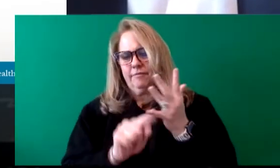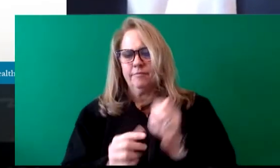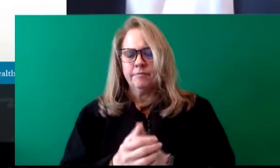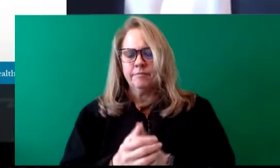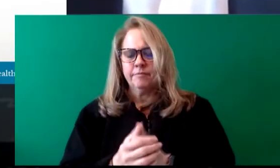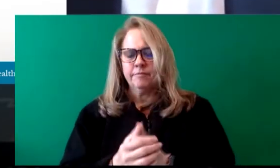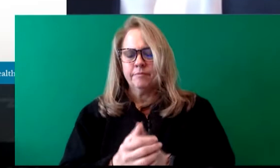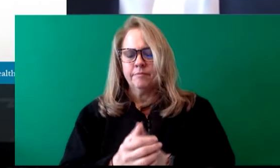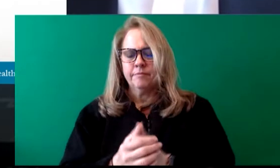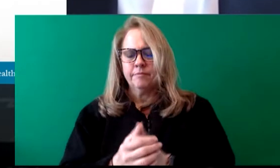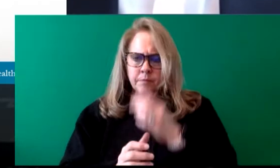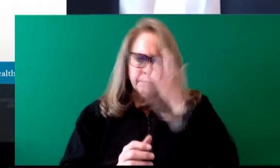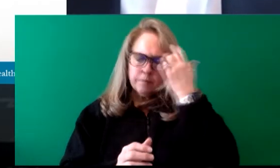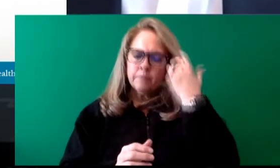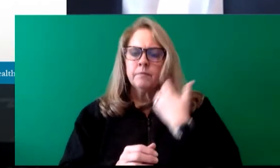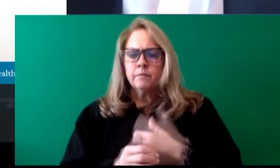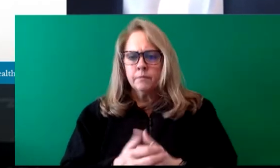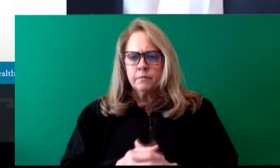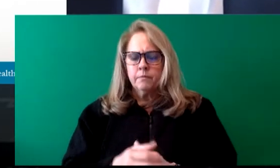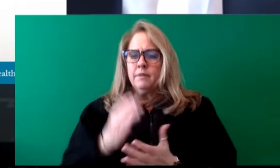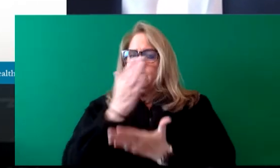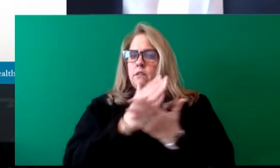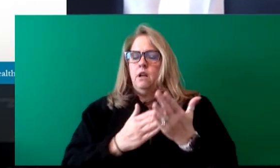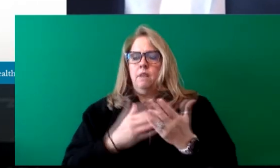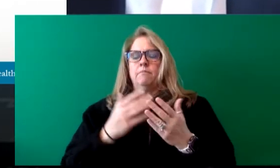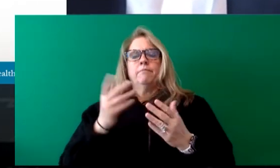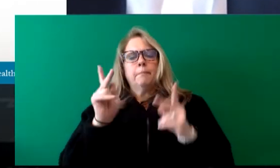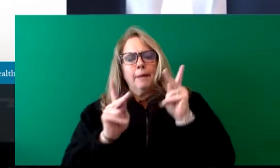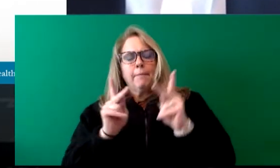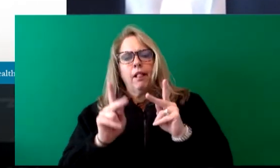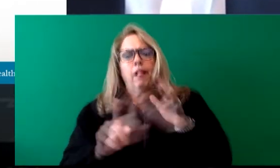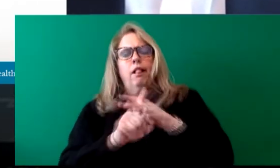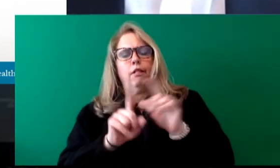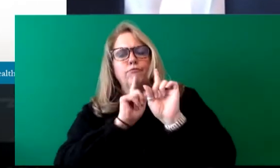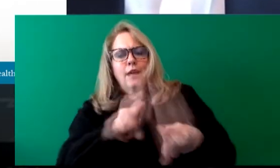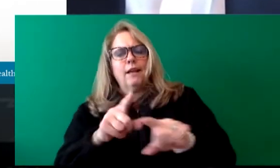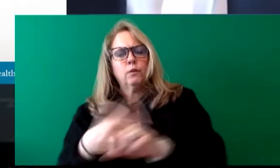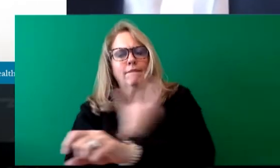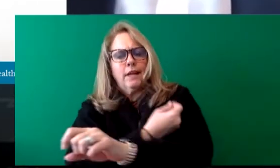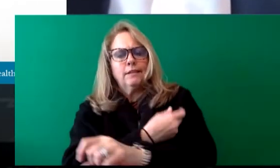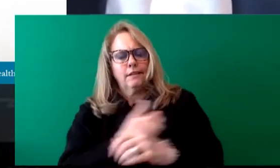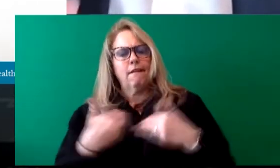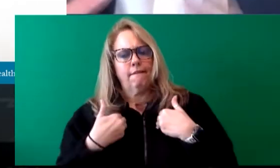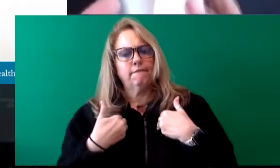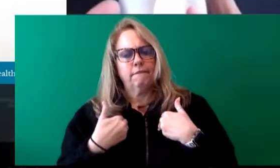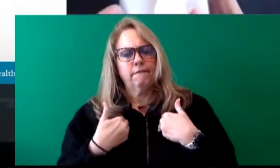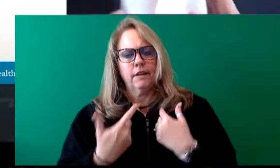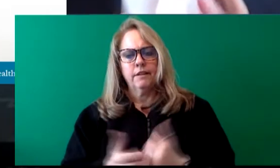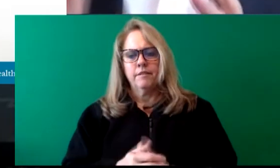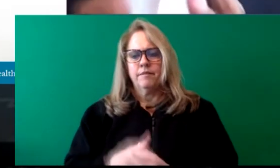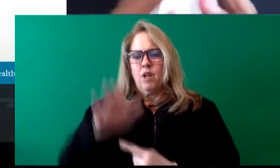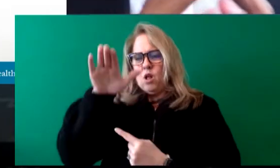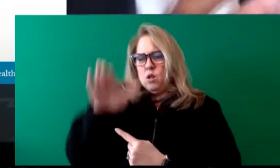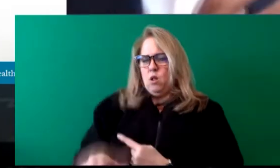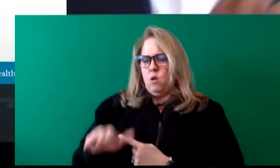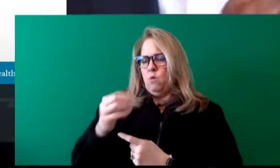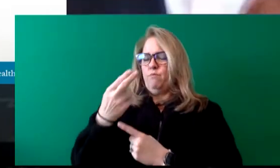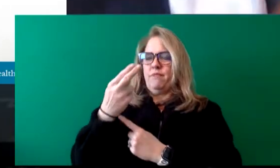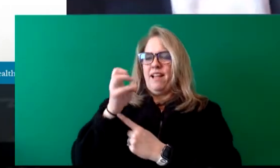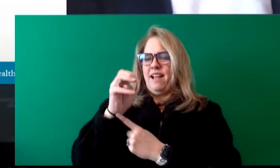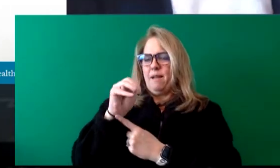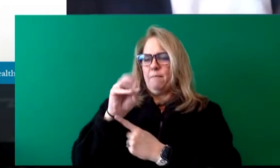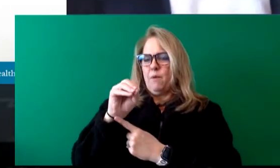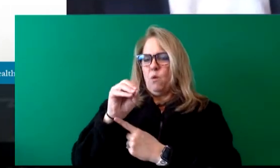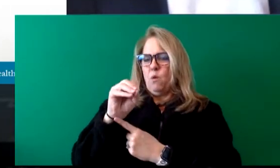thrombocytic purpura associated with low immune globulins, as well as myocarditis. When